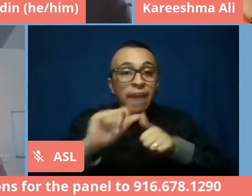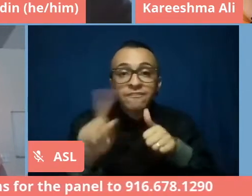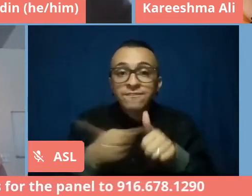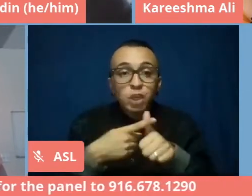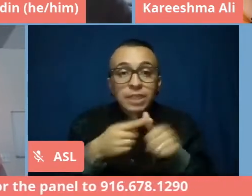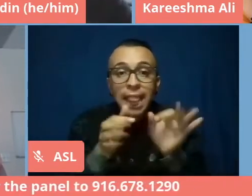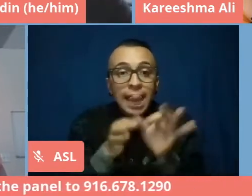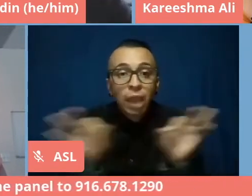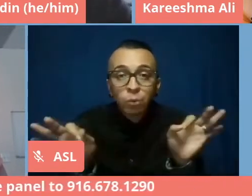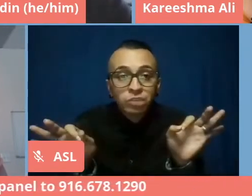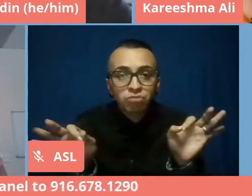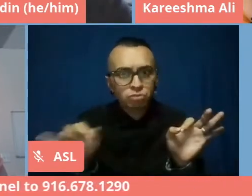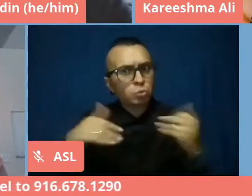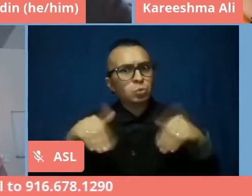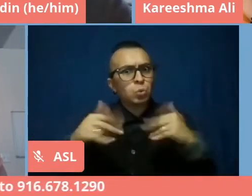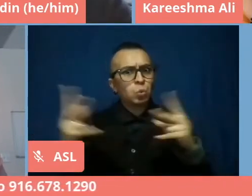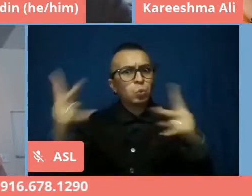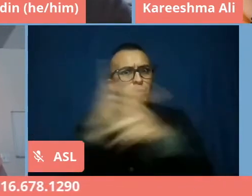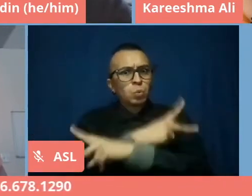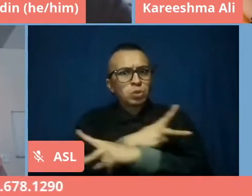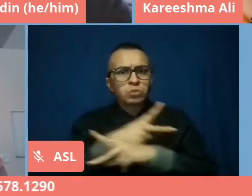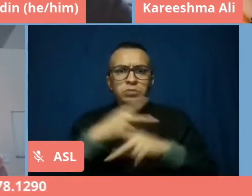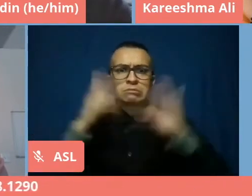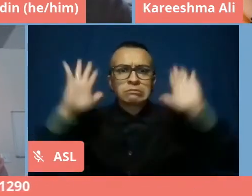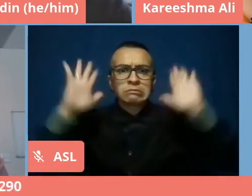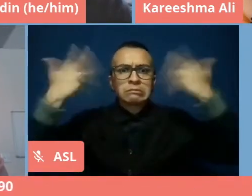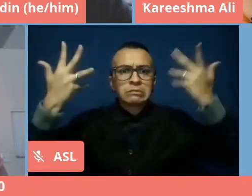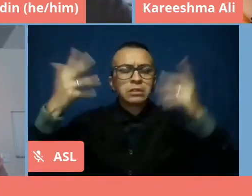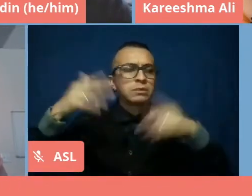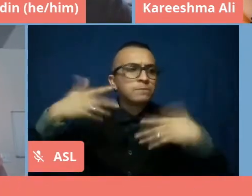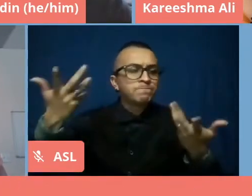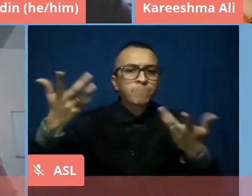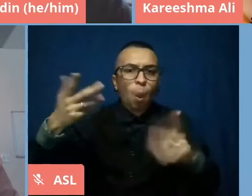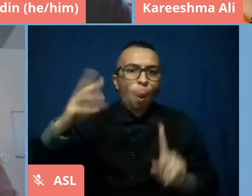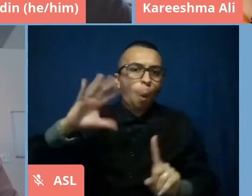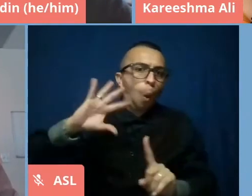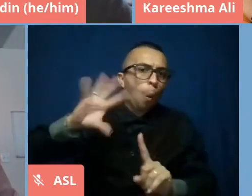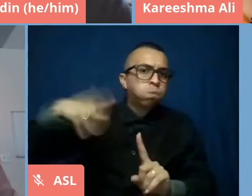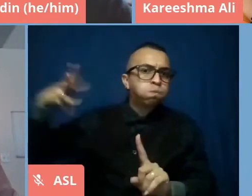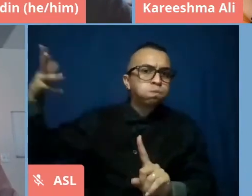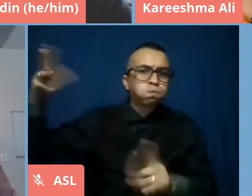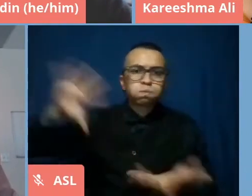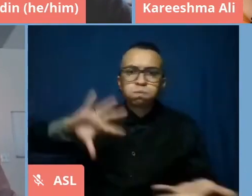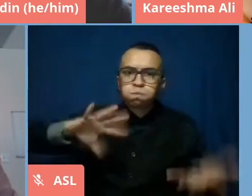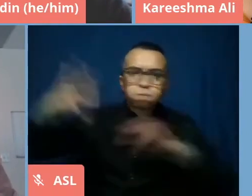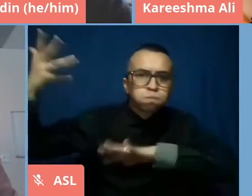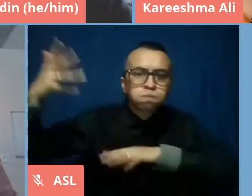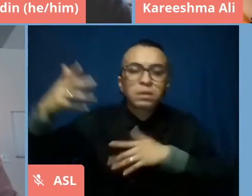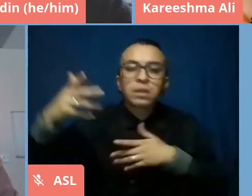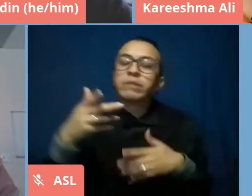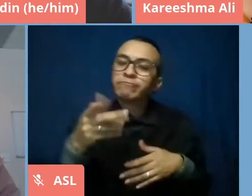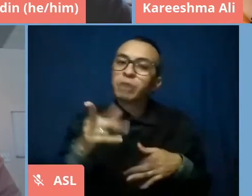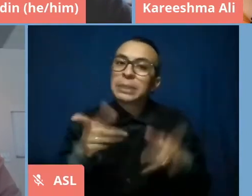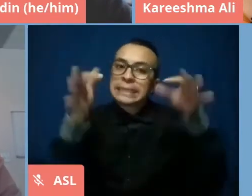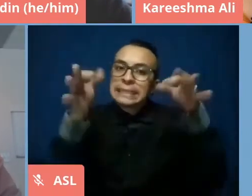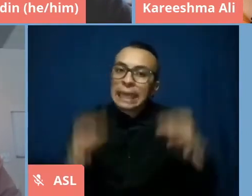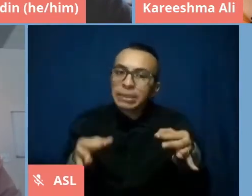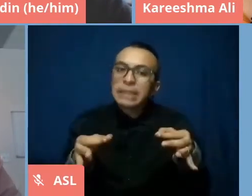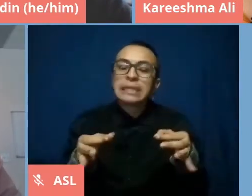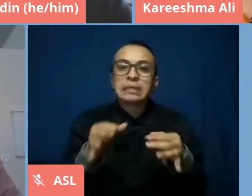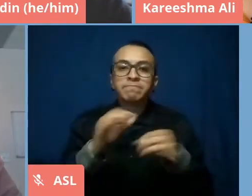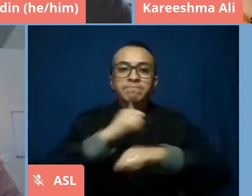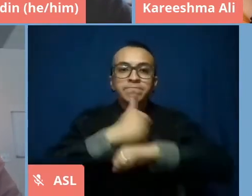more exacerbated that is and how confusing it can be. So definitely putting in place priorities